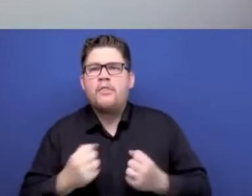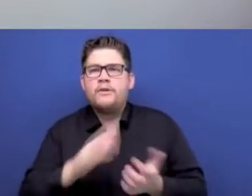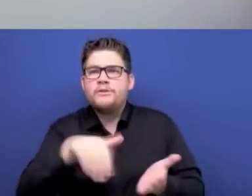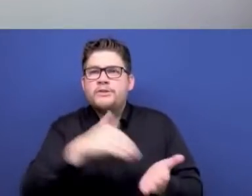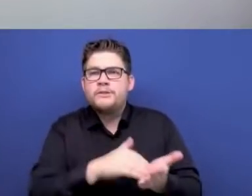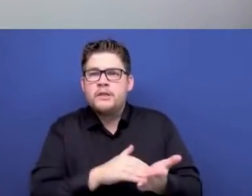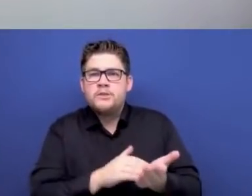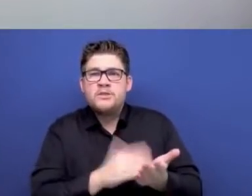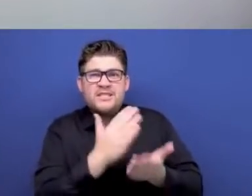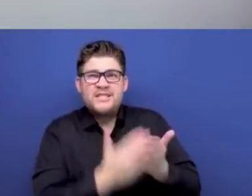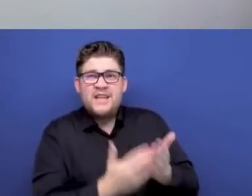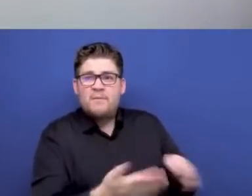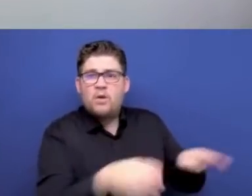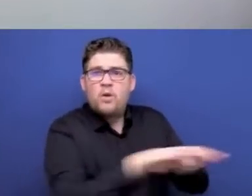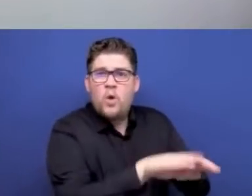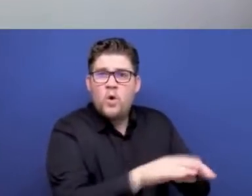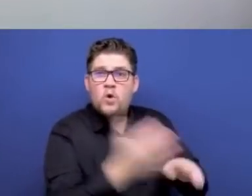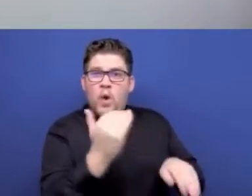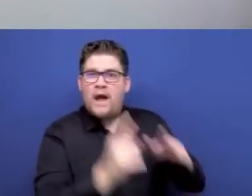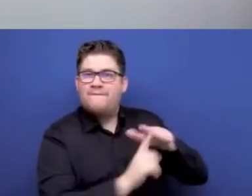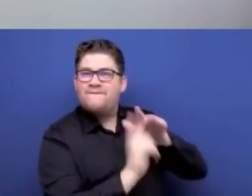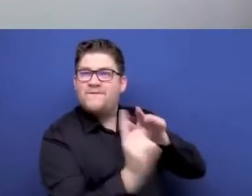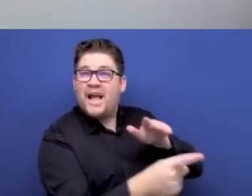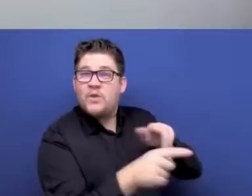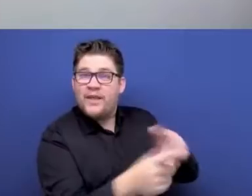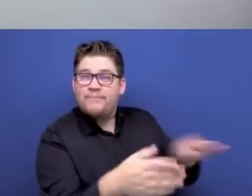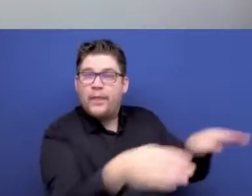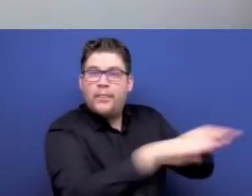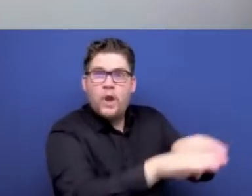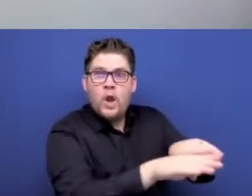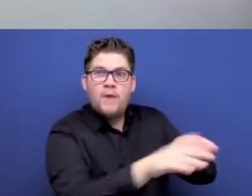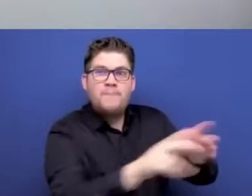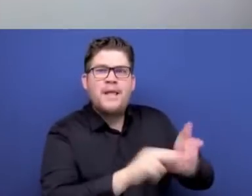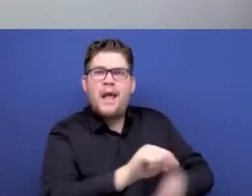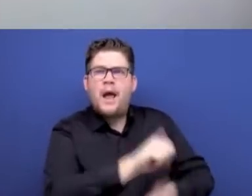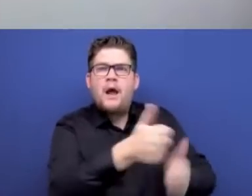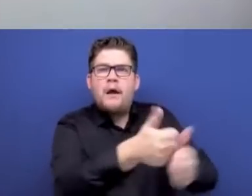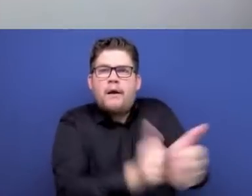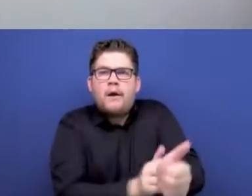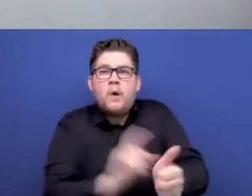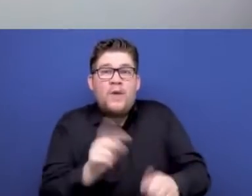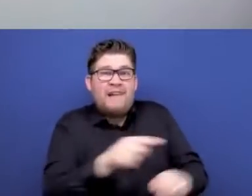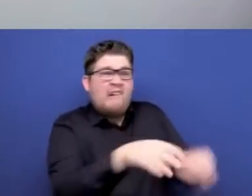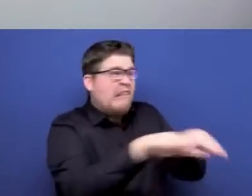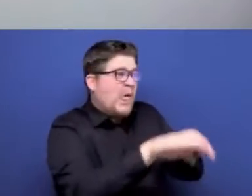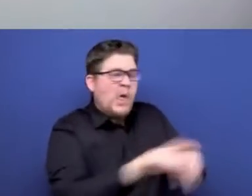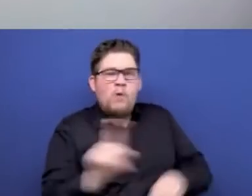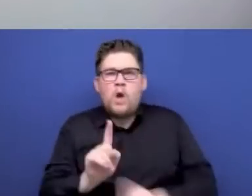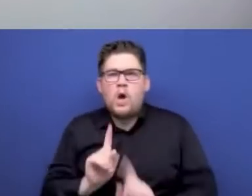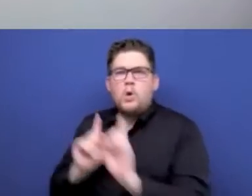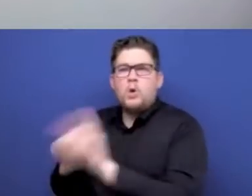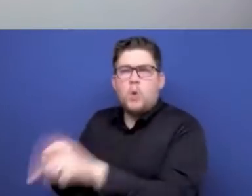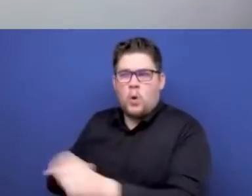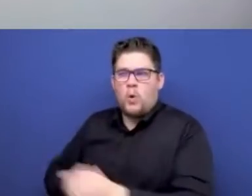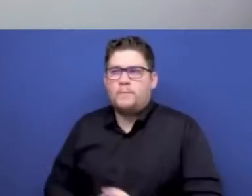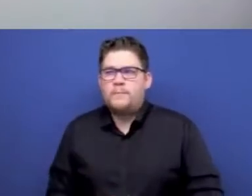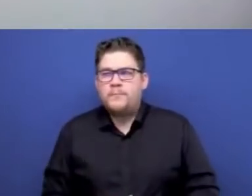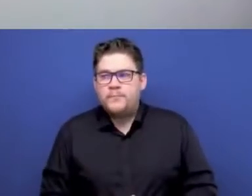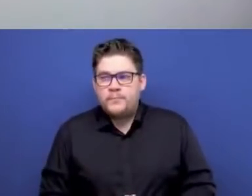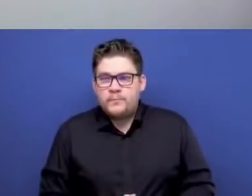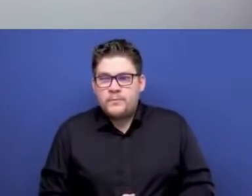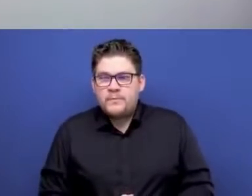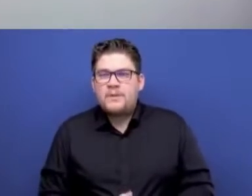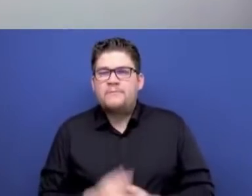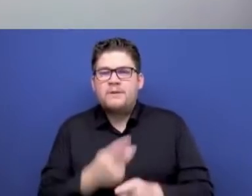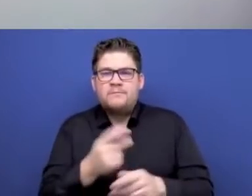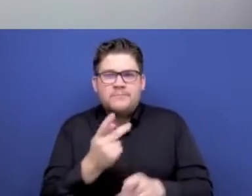evacuation alerts and orders. So just a warning that we need to look out for each other as we're getting into another period of both